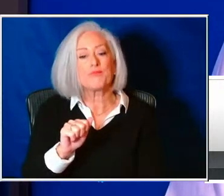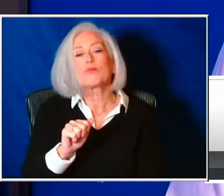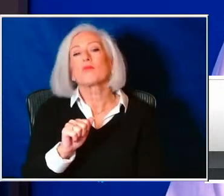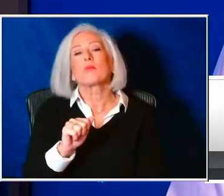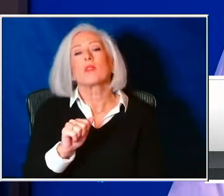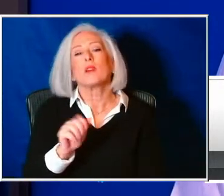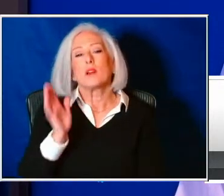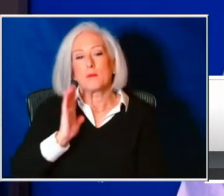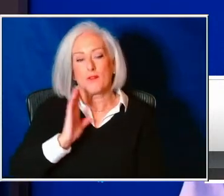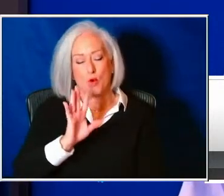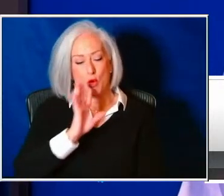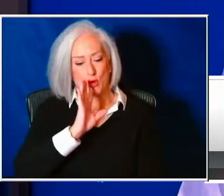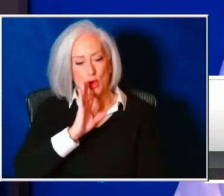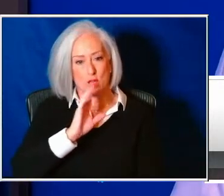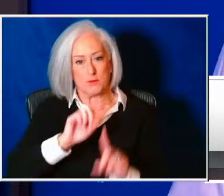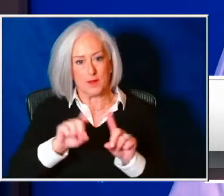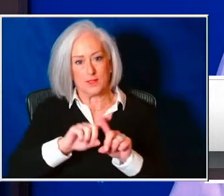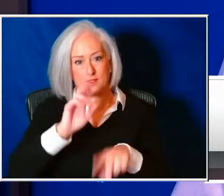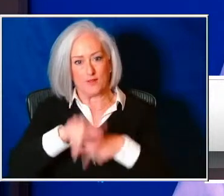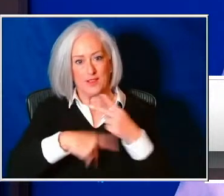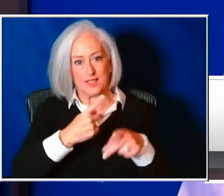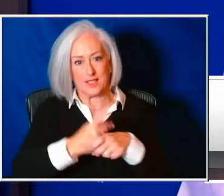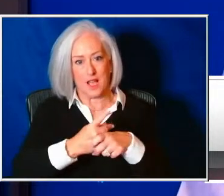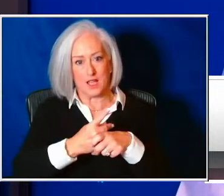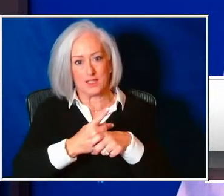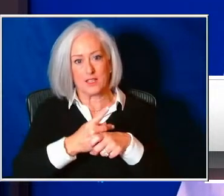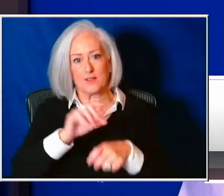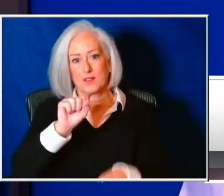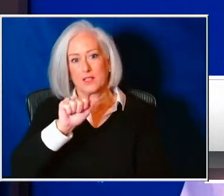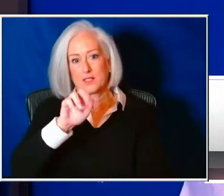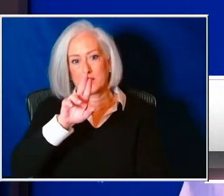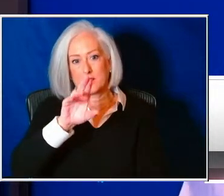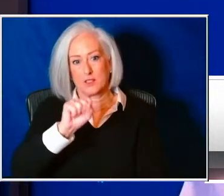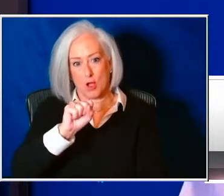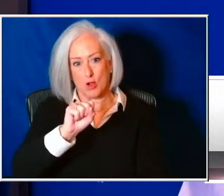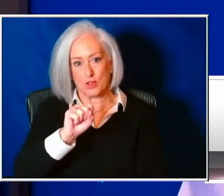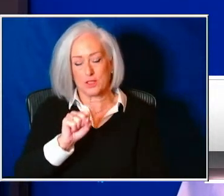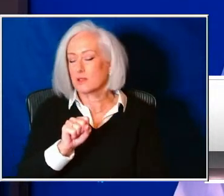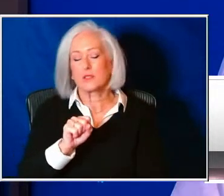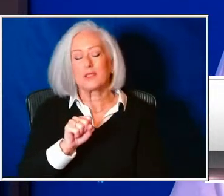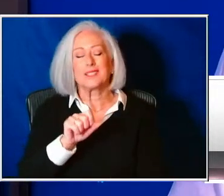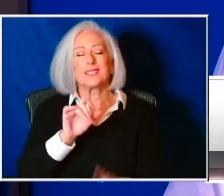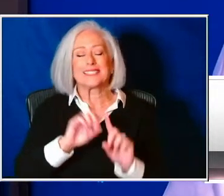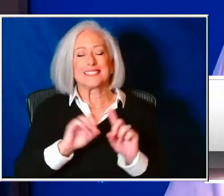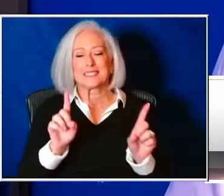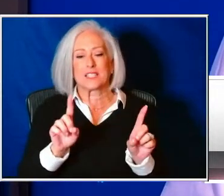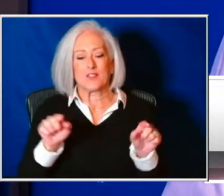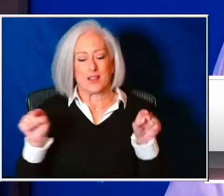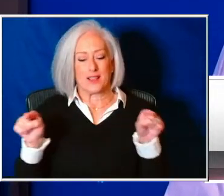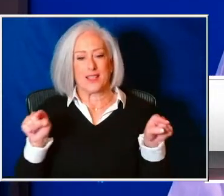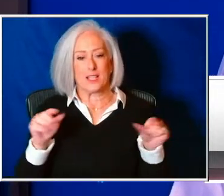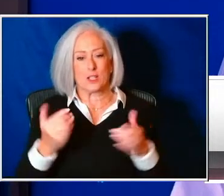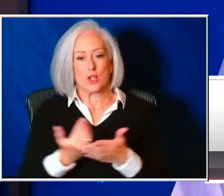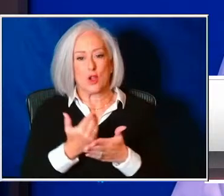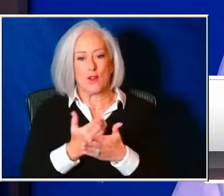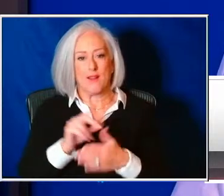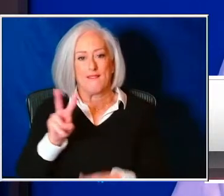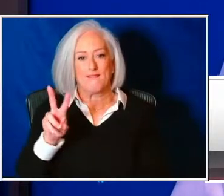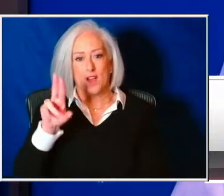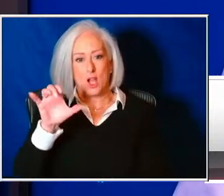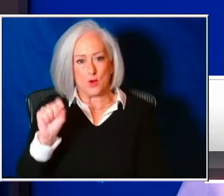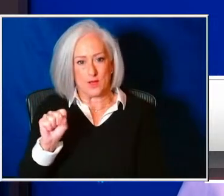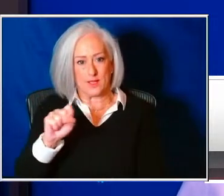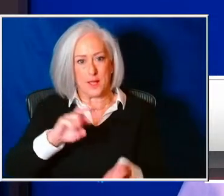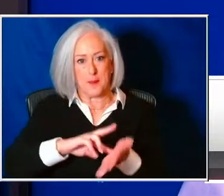SARS-CoV-2 variants. Those are not strains. These are actually different strains of viruses, so we need new and different therapeutics. So I think this will be very